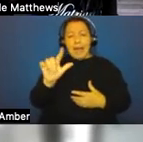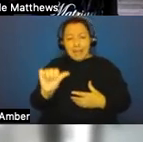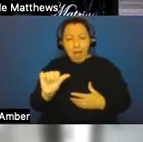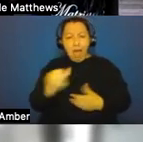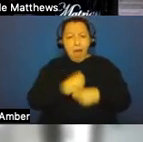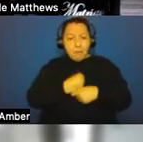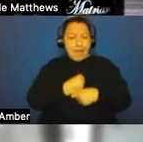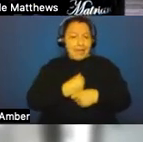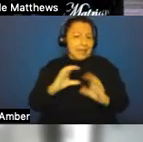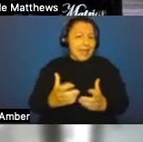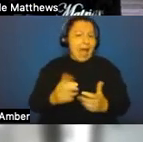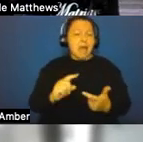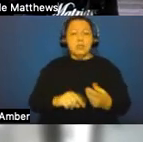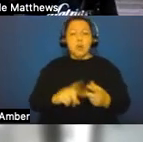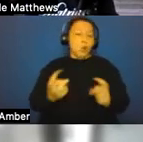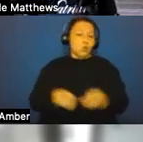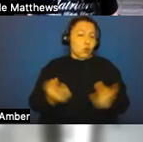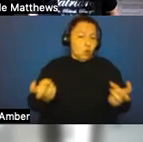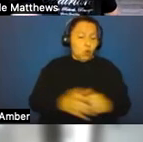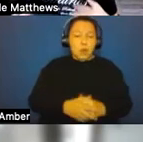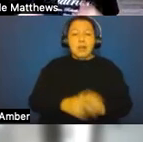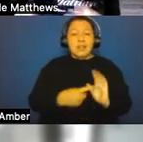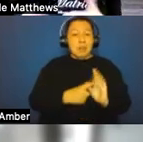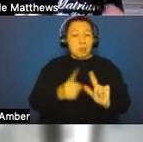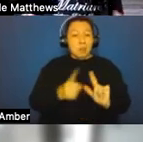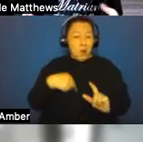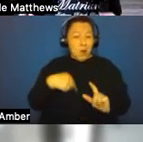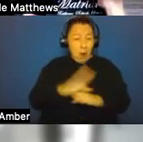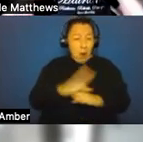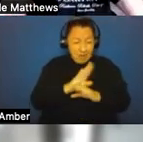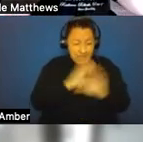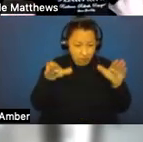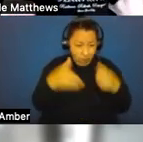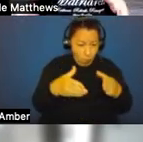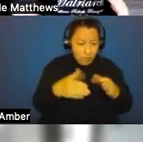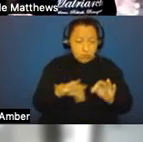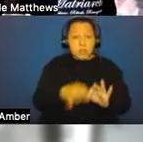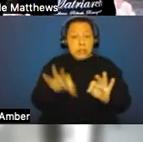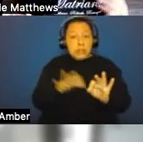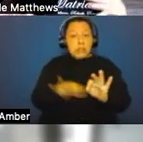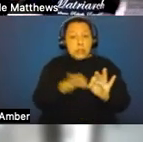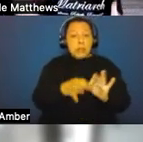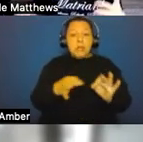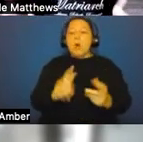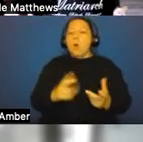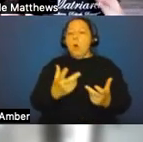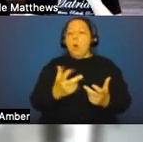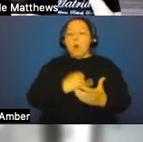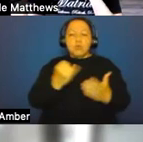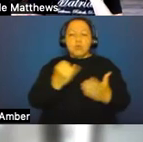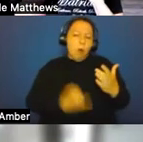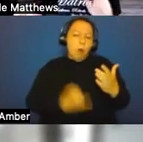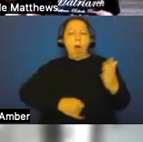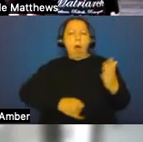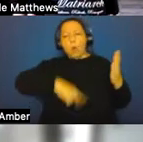class or circle. Because sometimes when we're busy doing things, whether it's sewing, whether it's drawing or painting